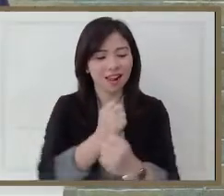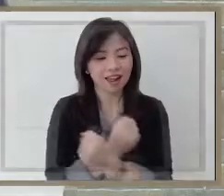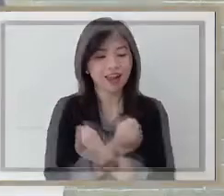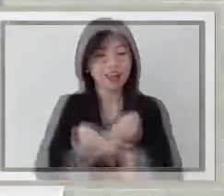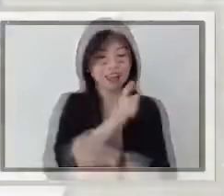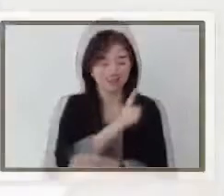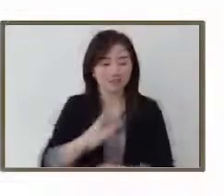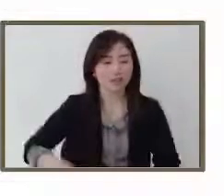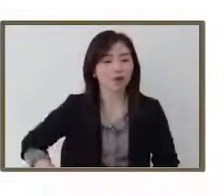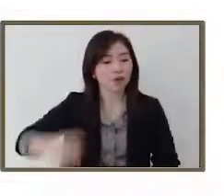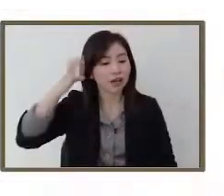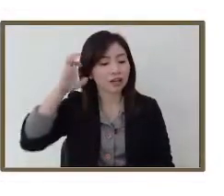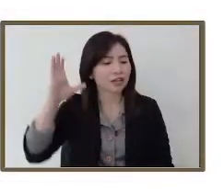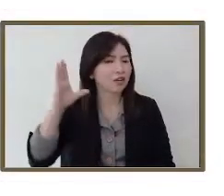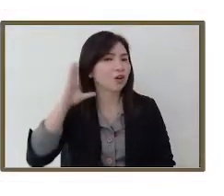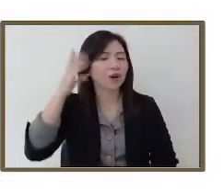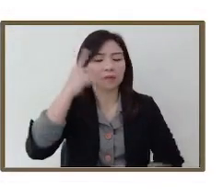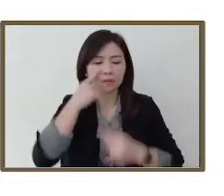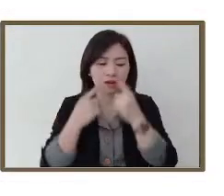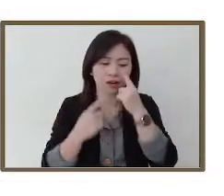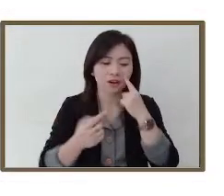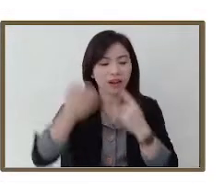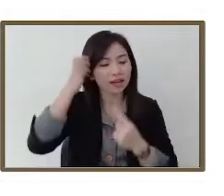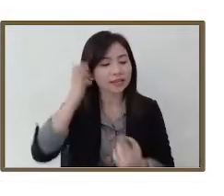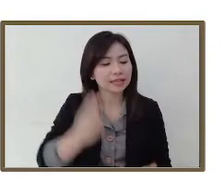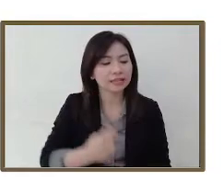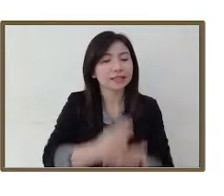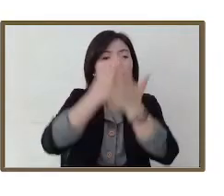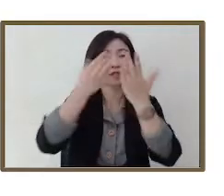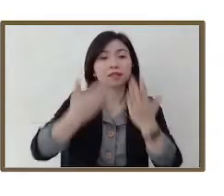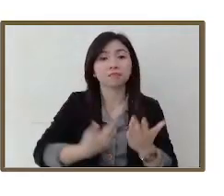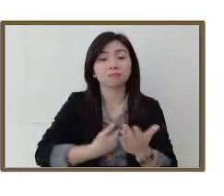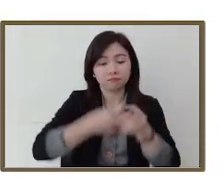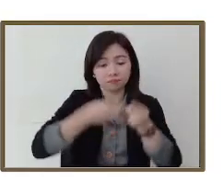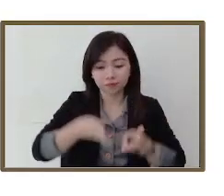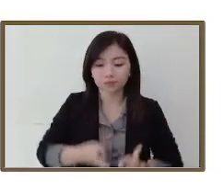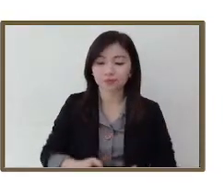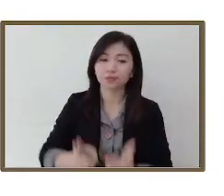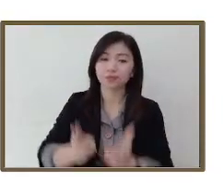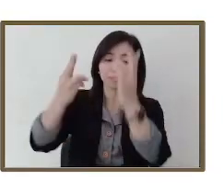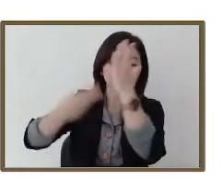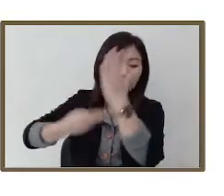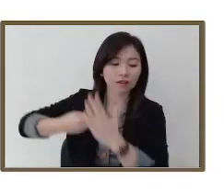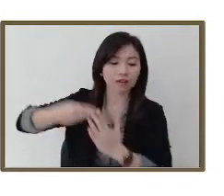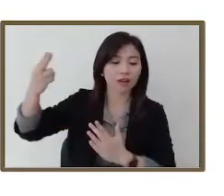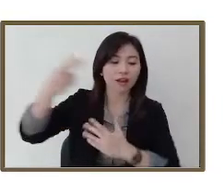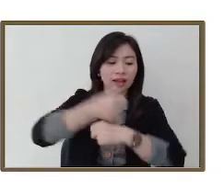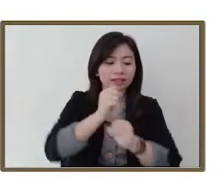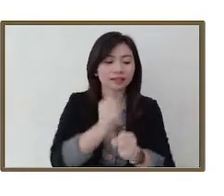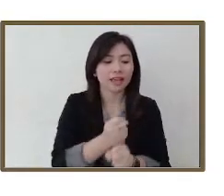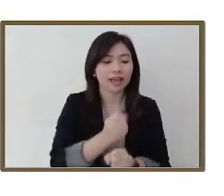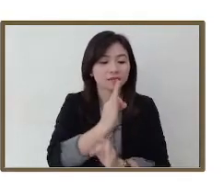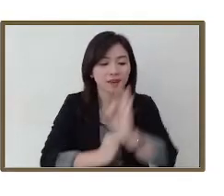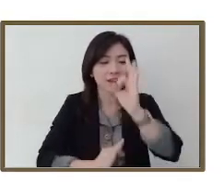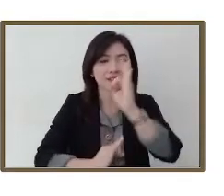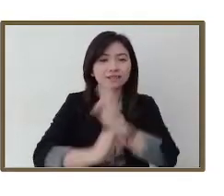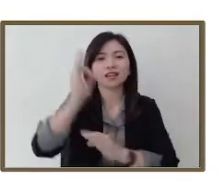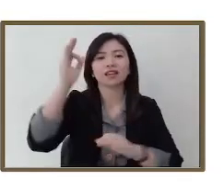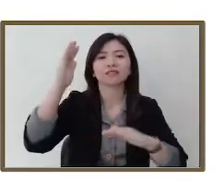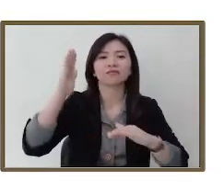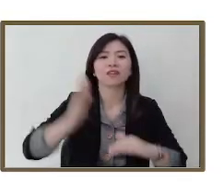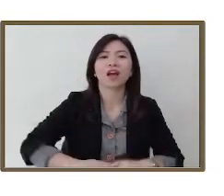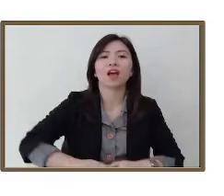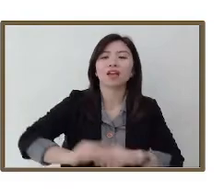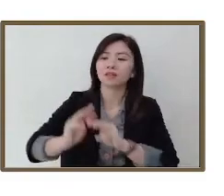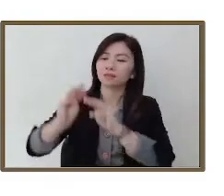too. I love the Lord, He heard my cry. He lifted me way up high, set my